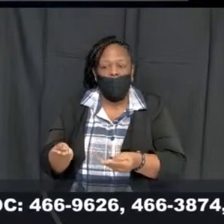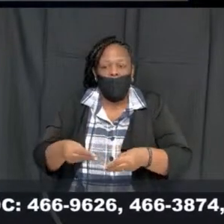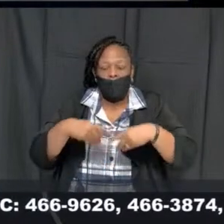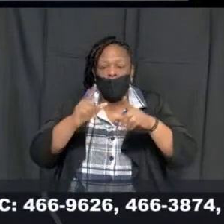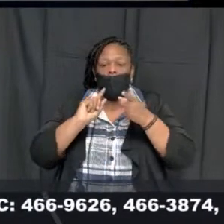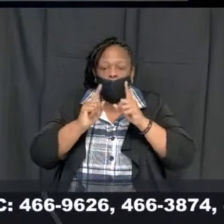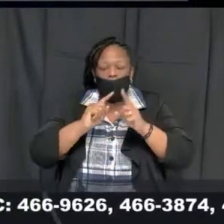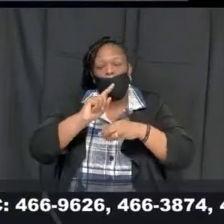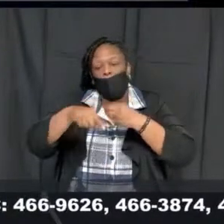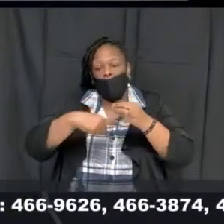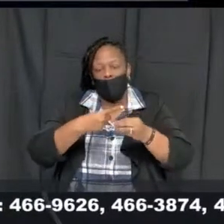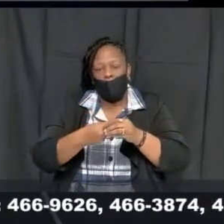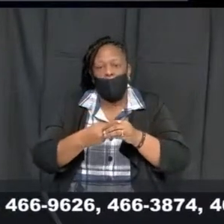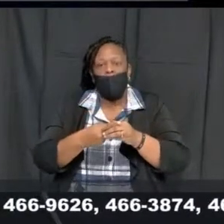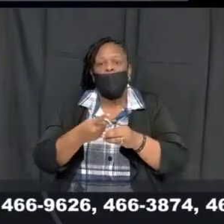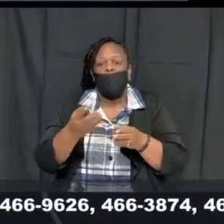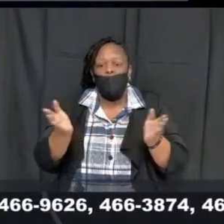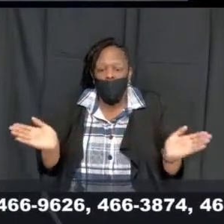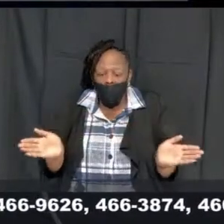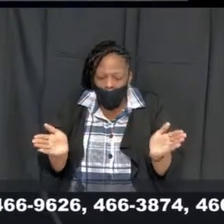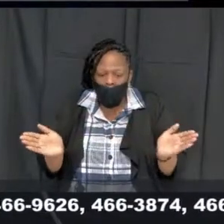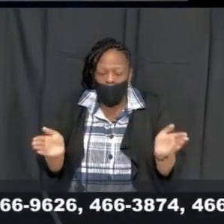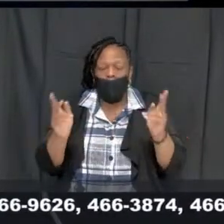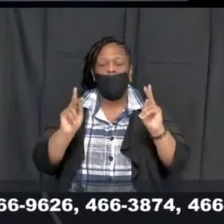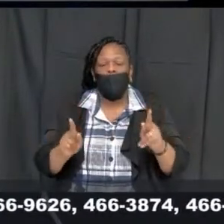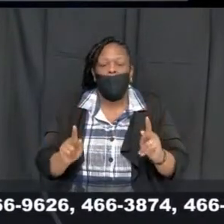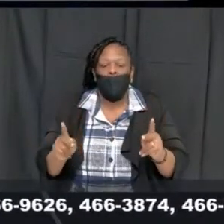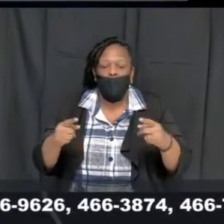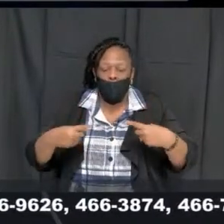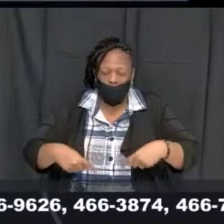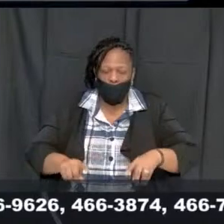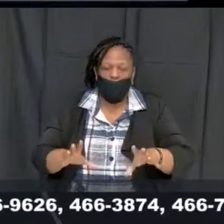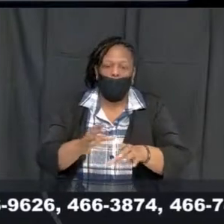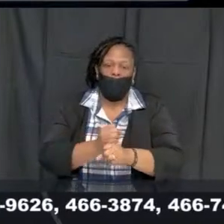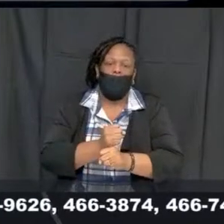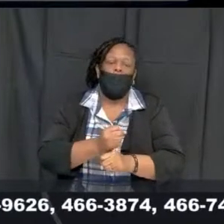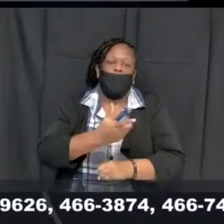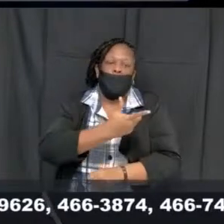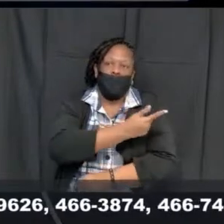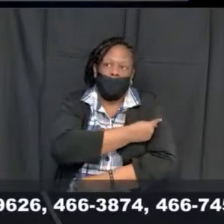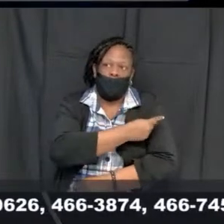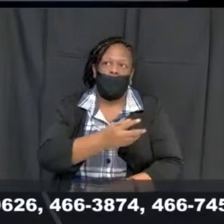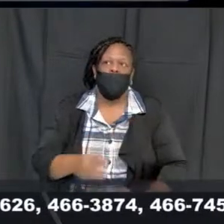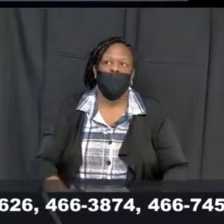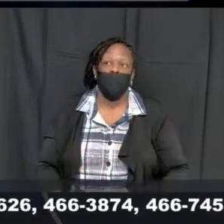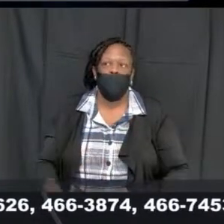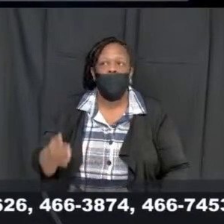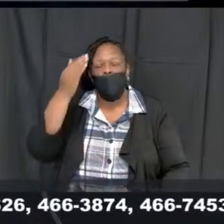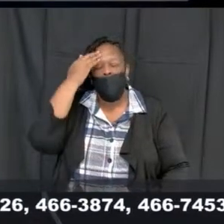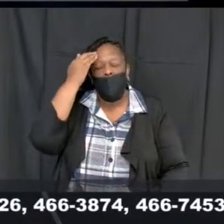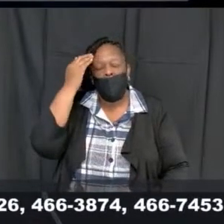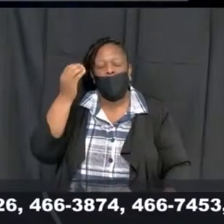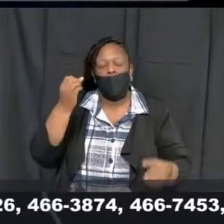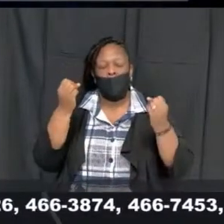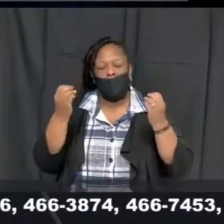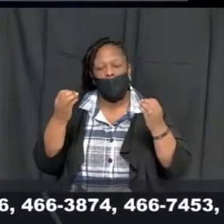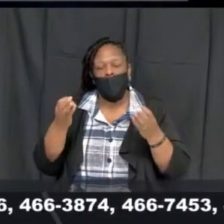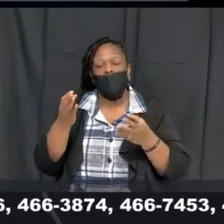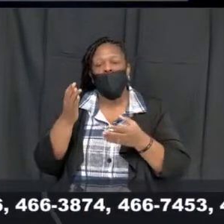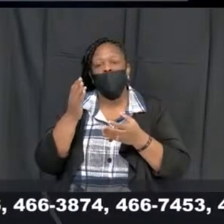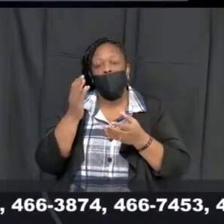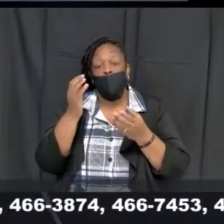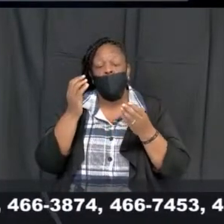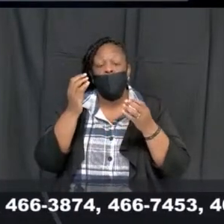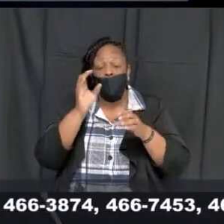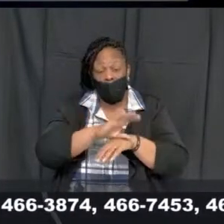because it's not about our selfishness, it's about the common good. And I do know that a lot of the churches are in support